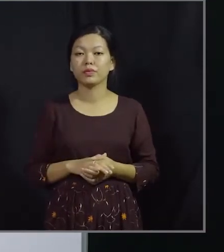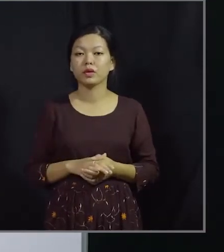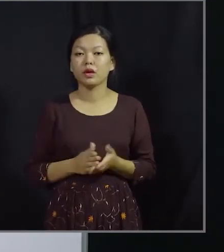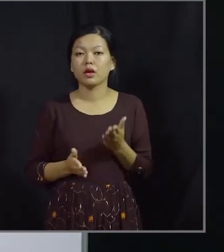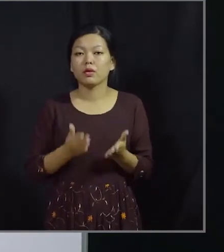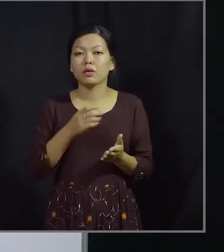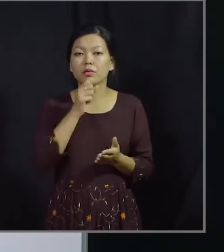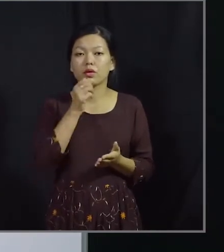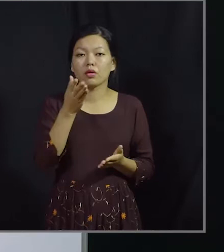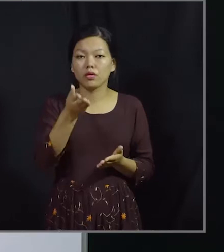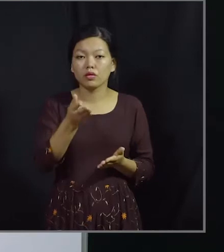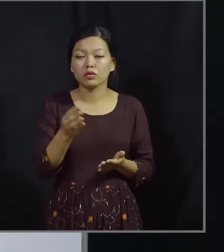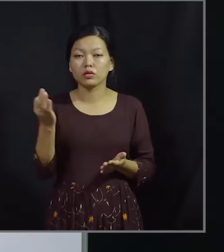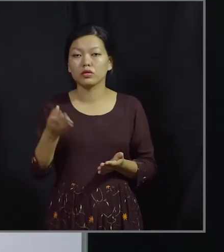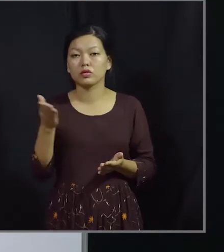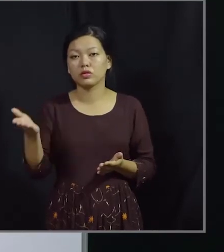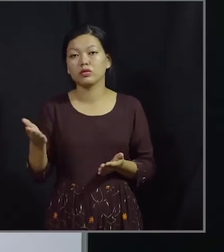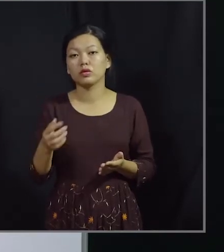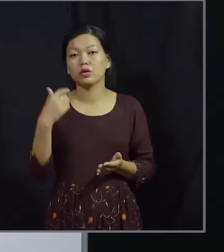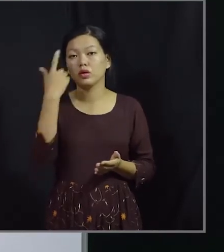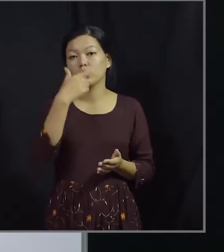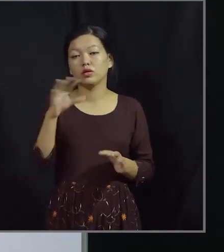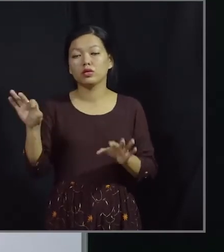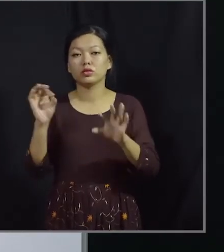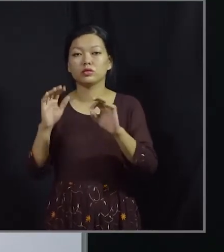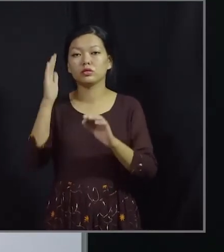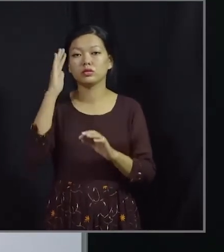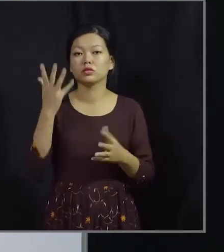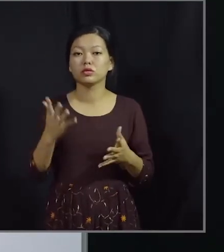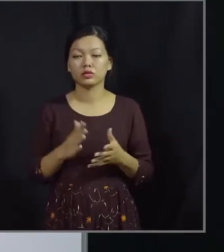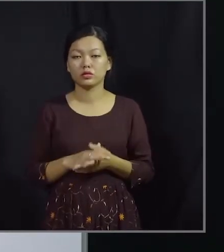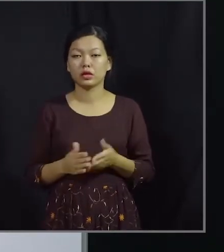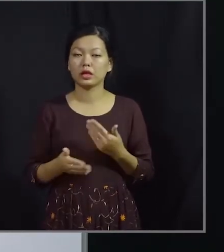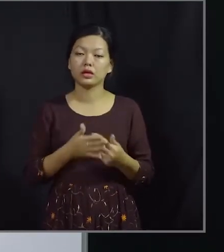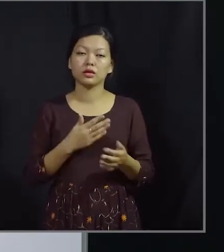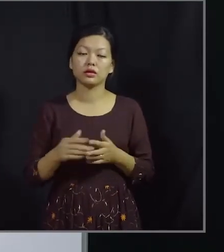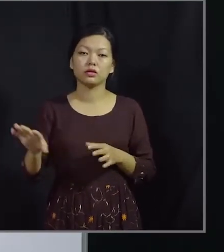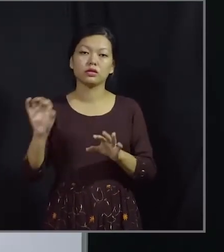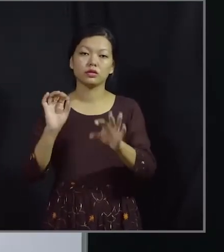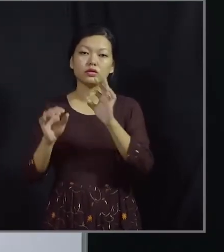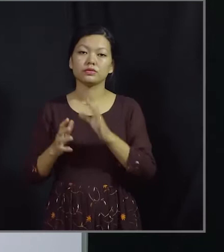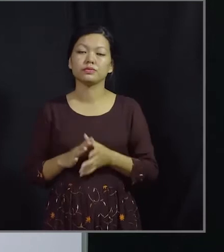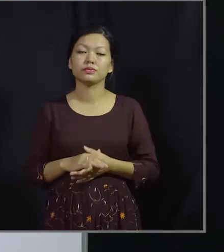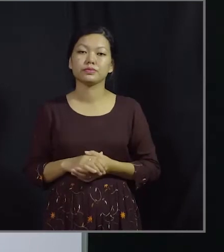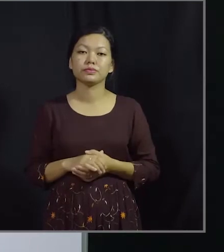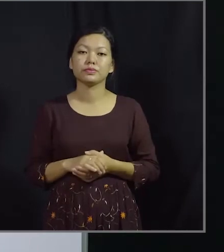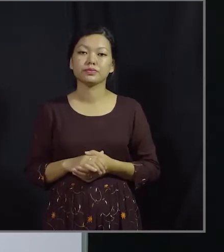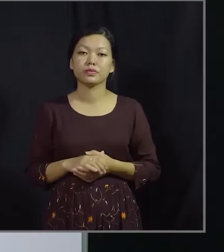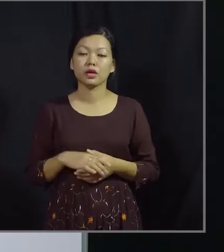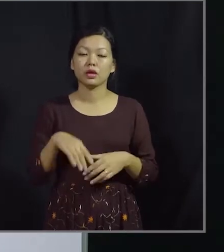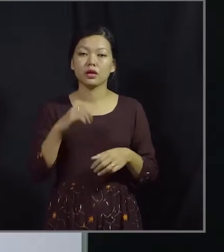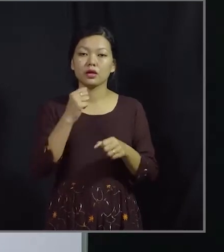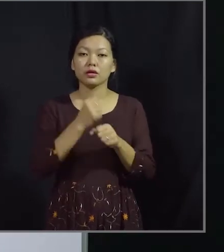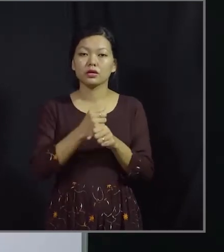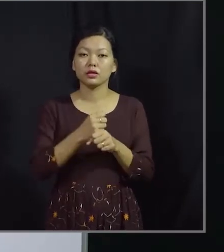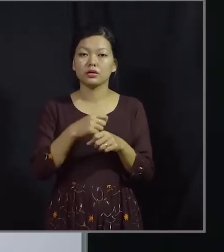that. At the same time, we have also gaining ratio. That is, gaining ratio is a ratio